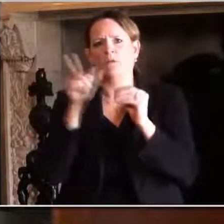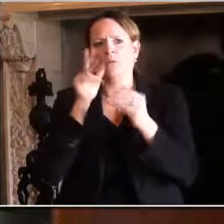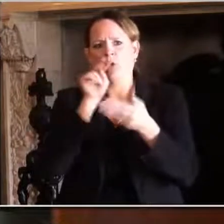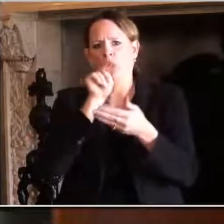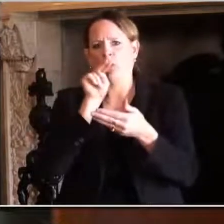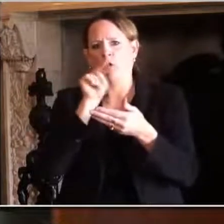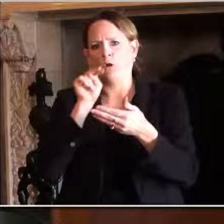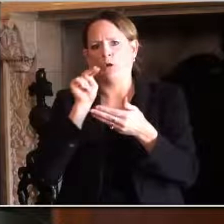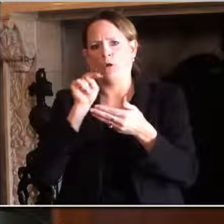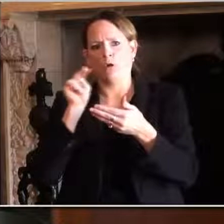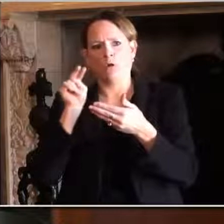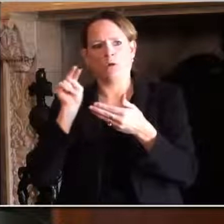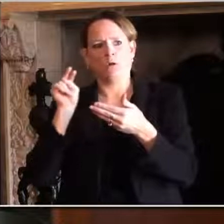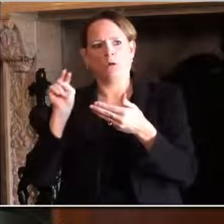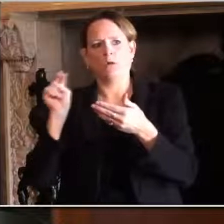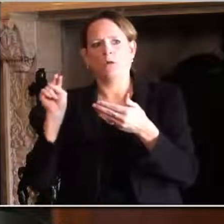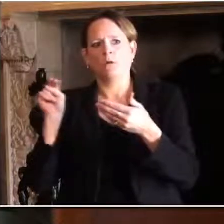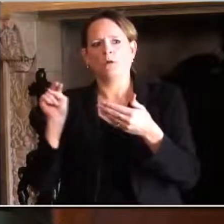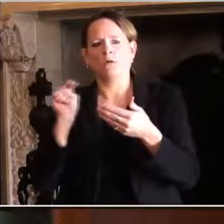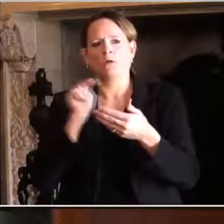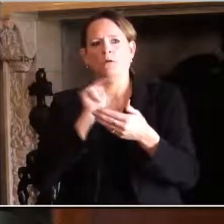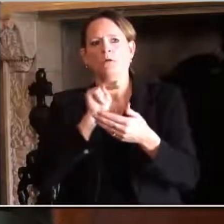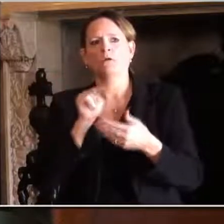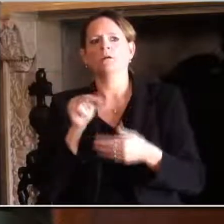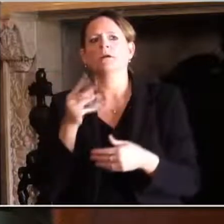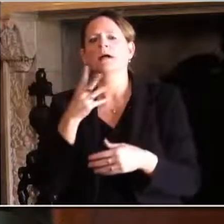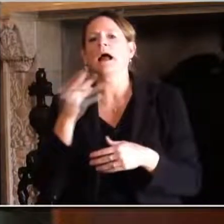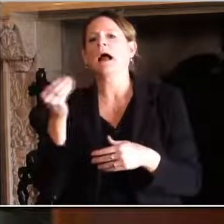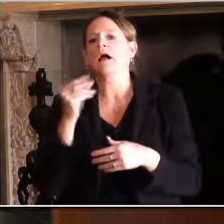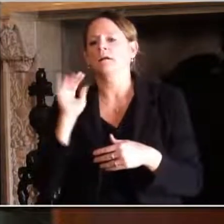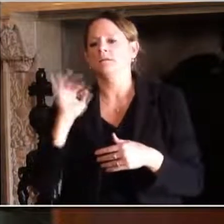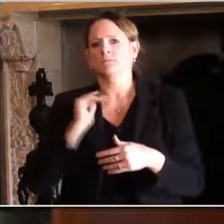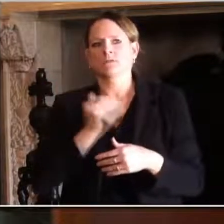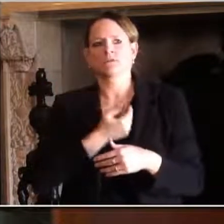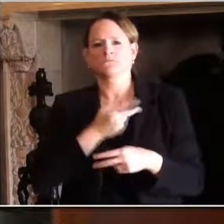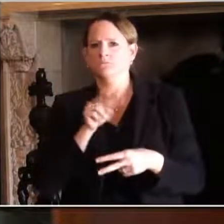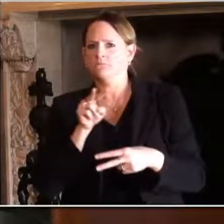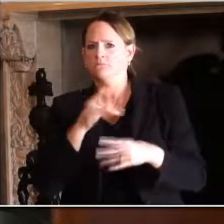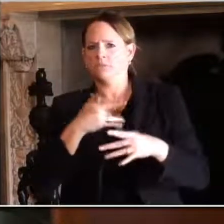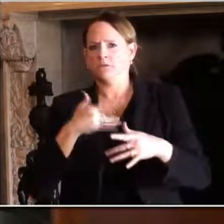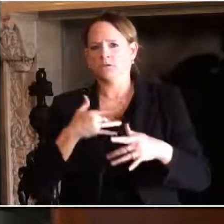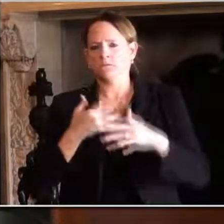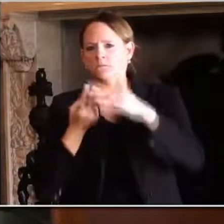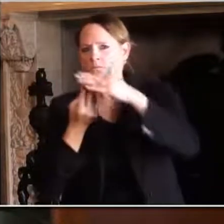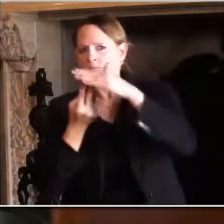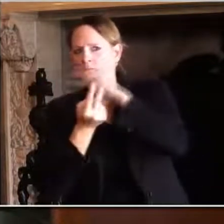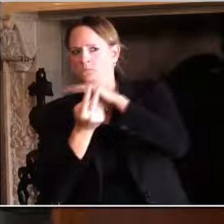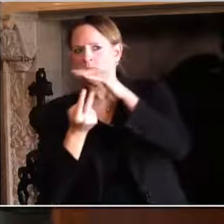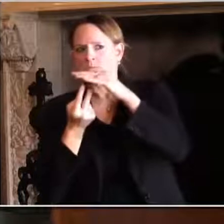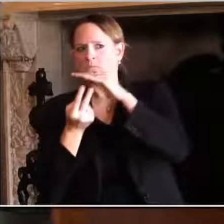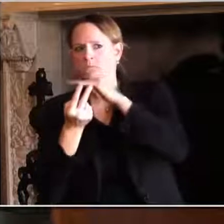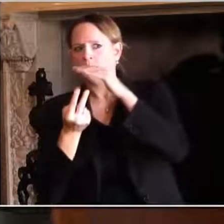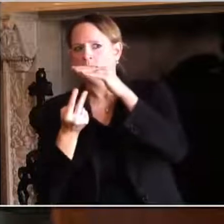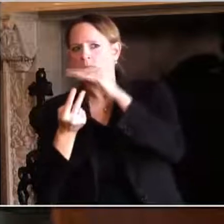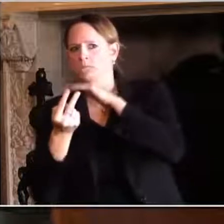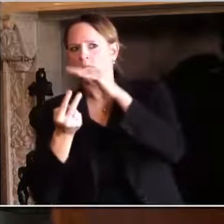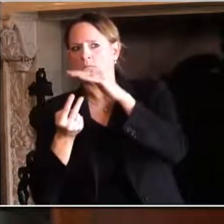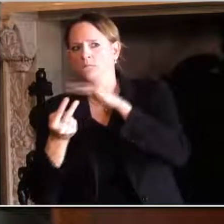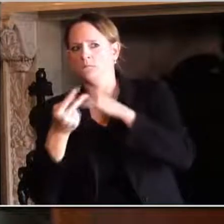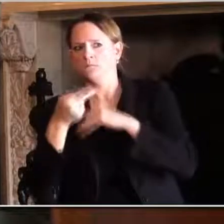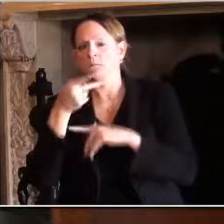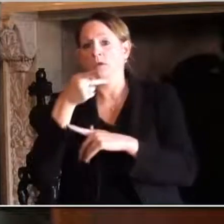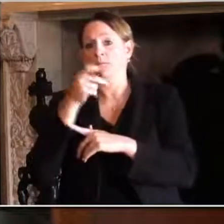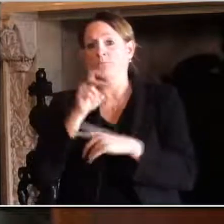with the prevalence per 100,000 folks is a really important a way